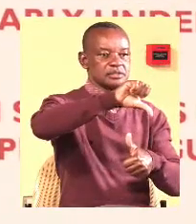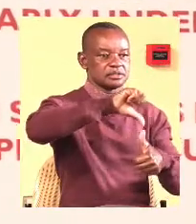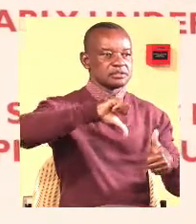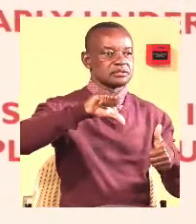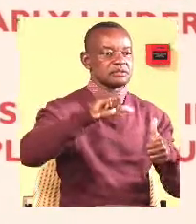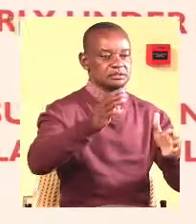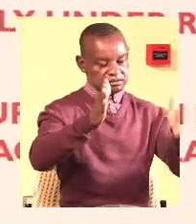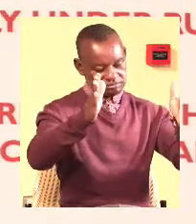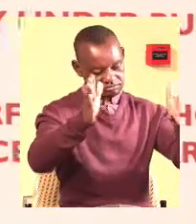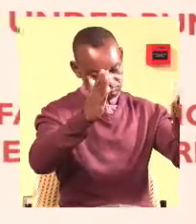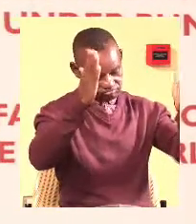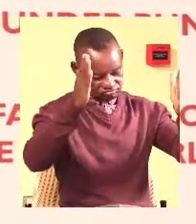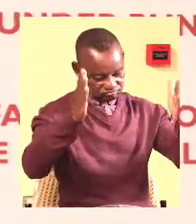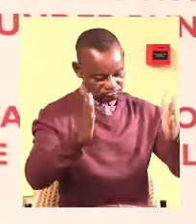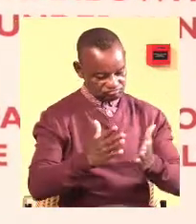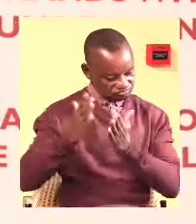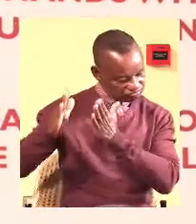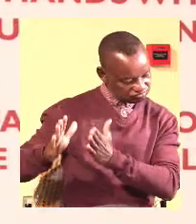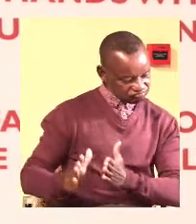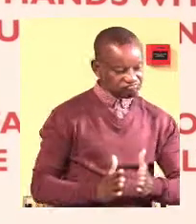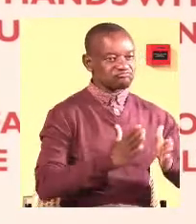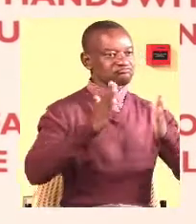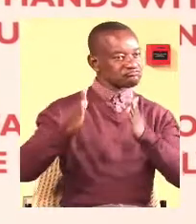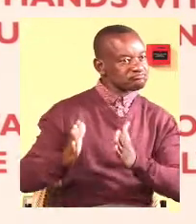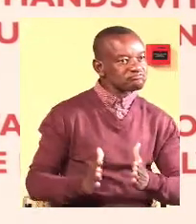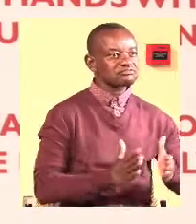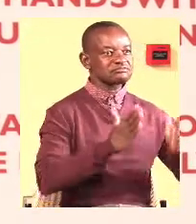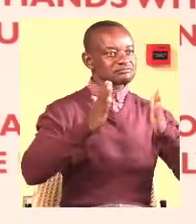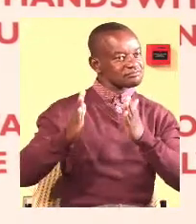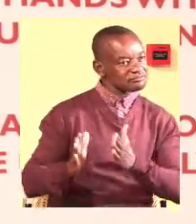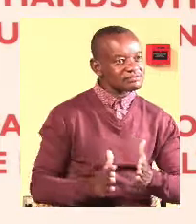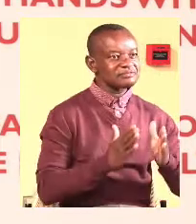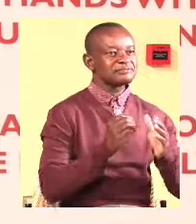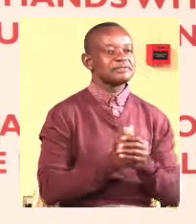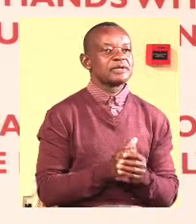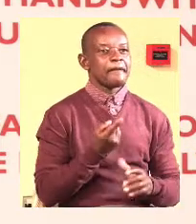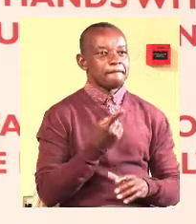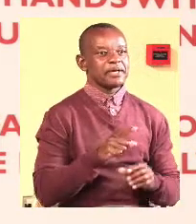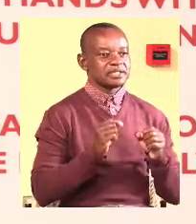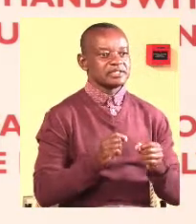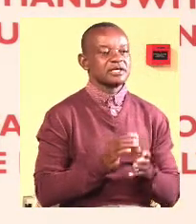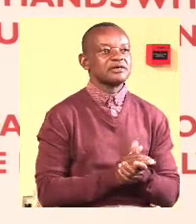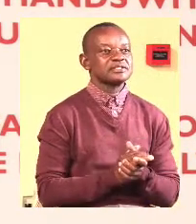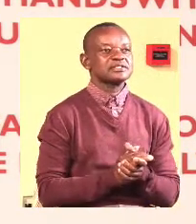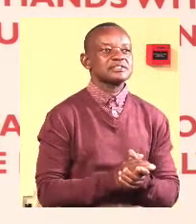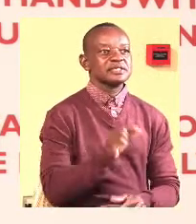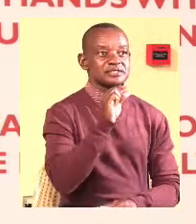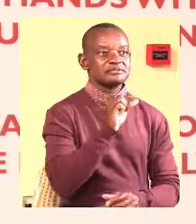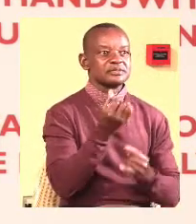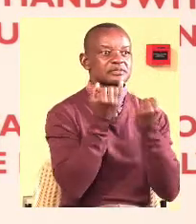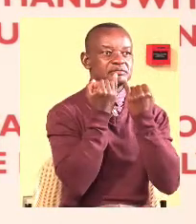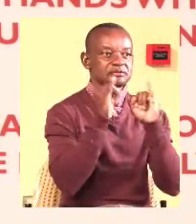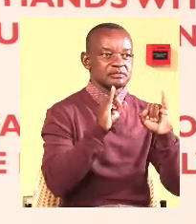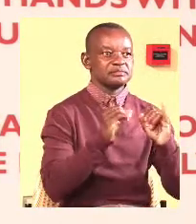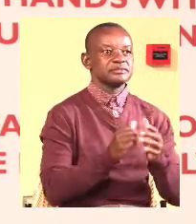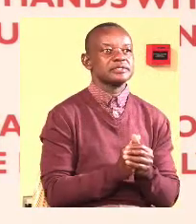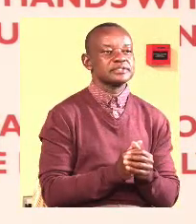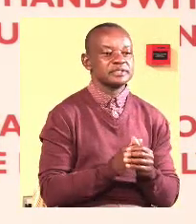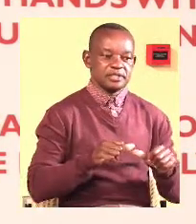but just a brief update. Which still remains the same